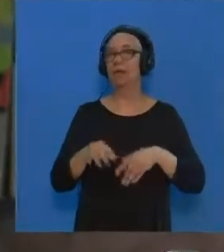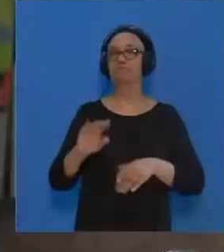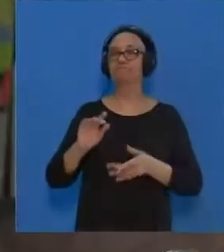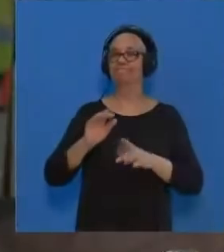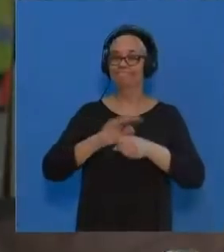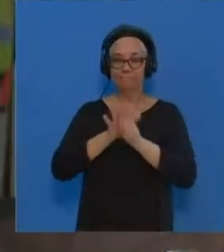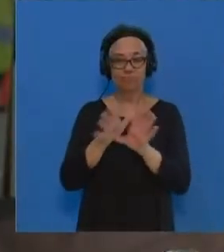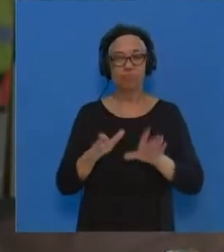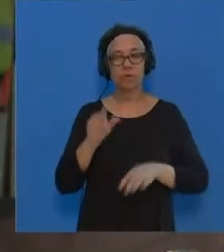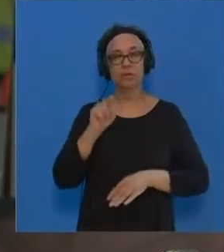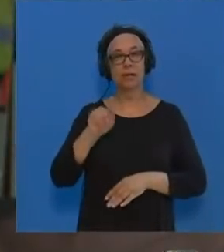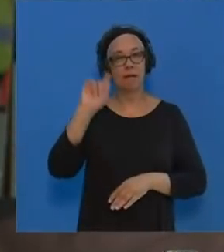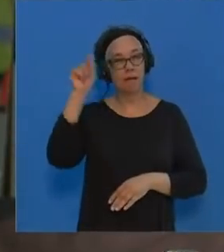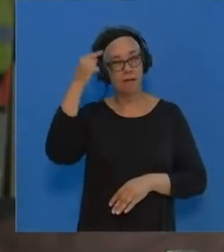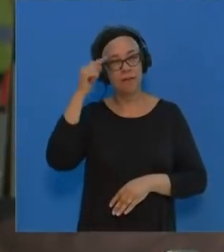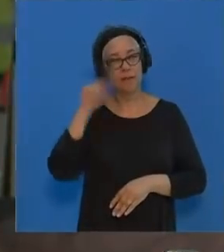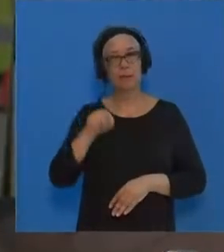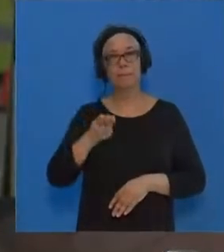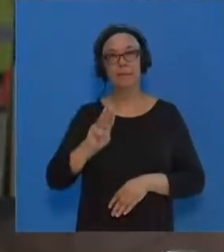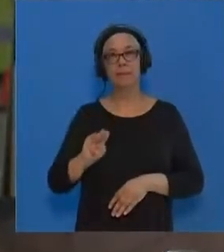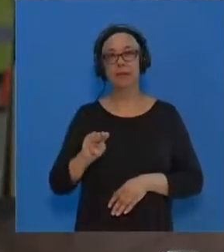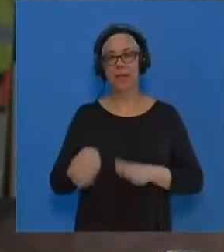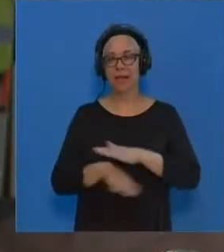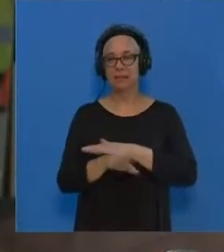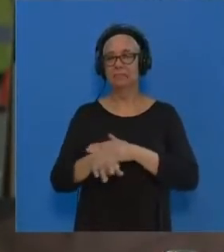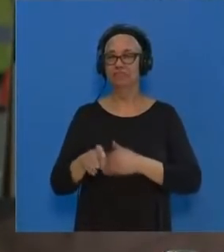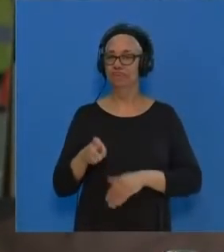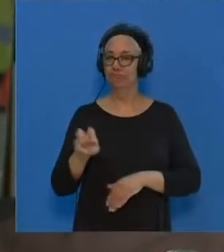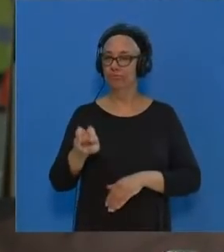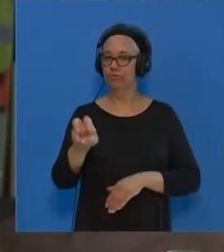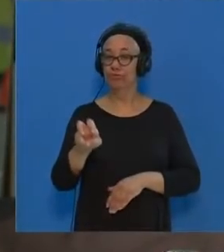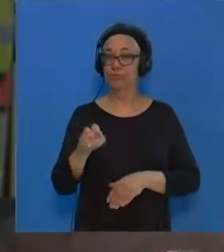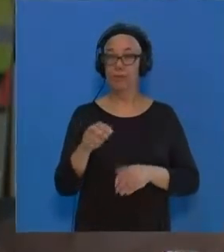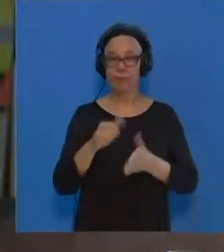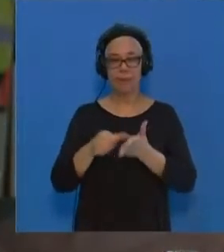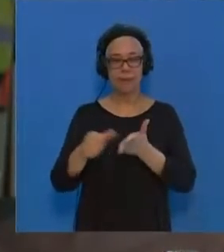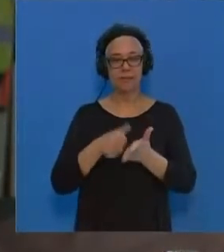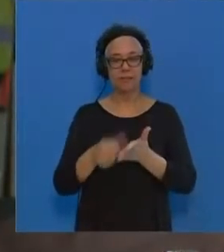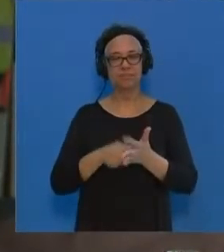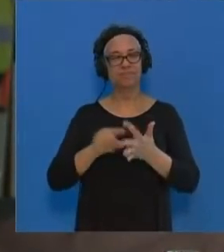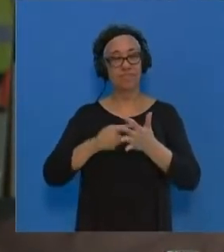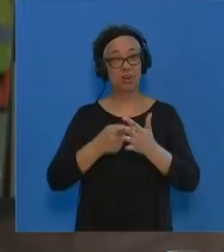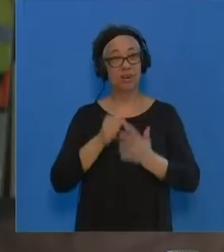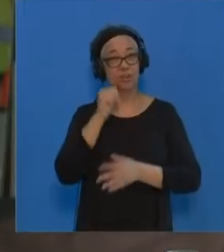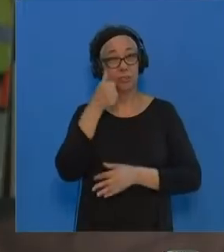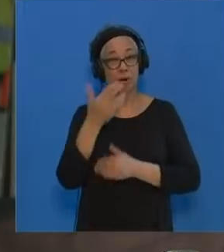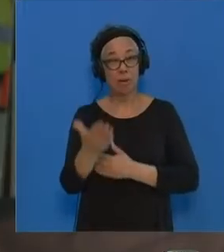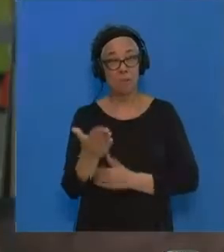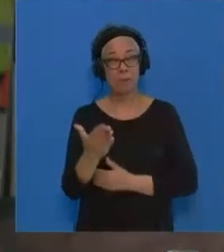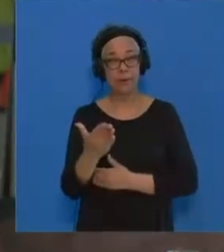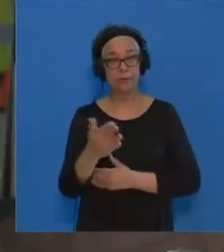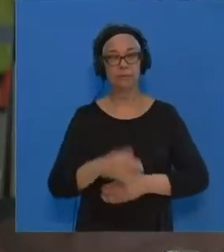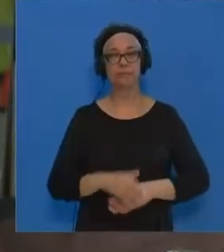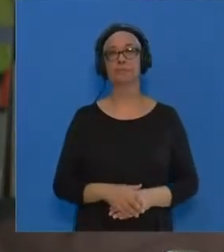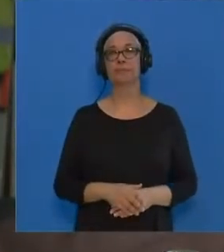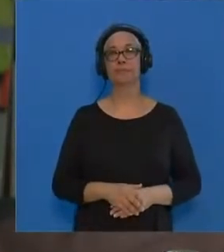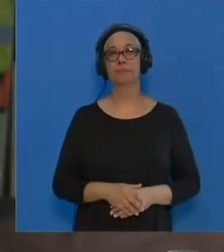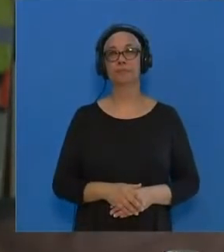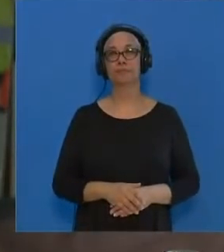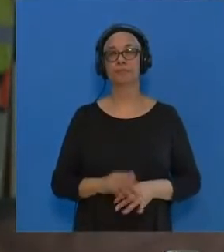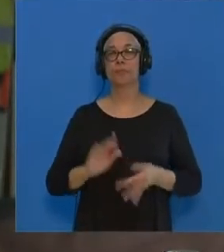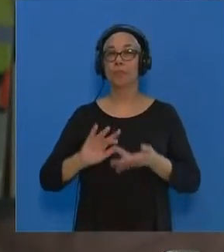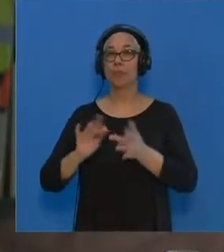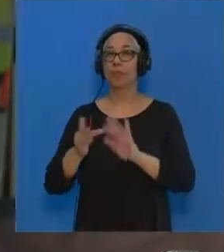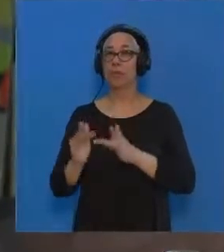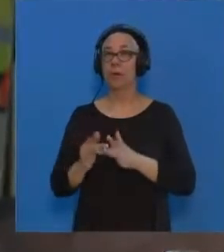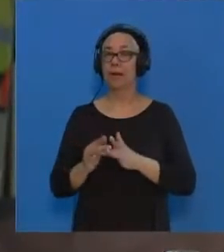coronavirus.gov.bm under travel page, and this will be available from tomorrow morning. There will be an online application form for returning